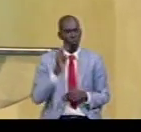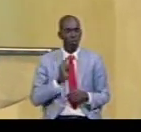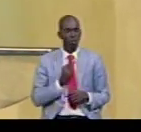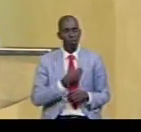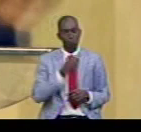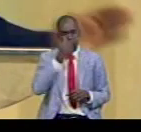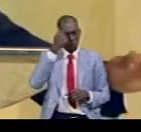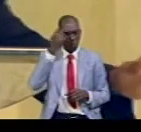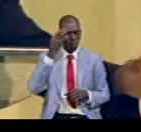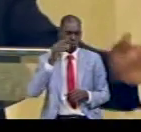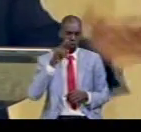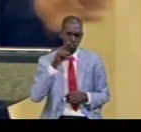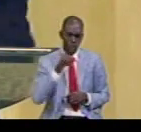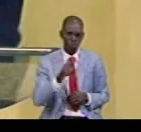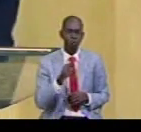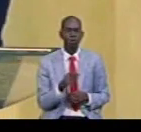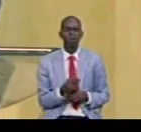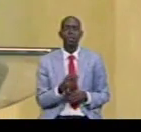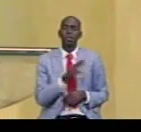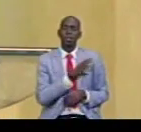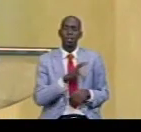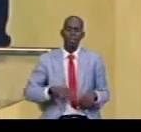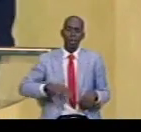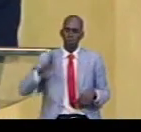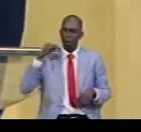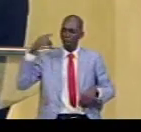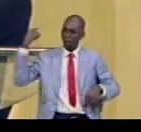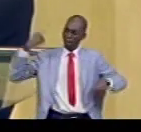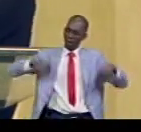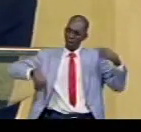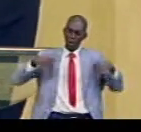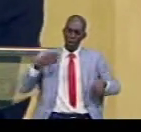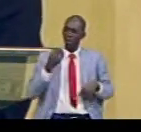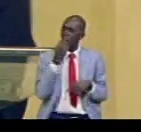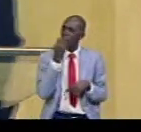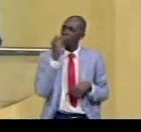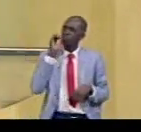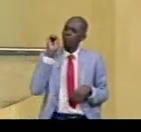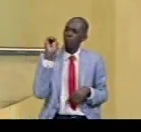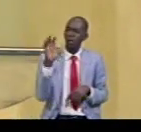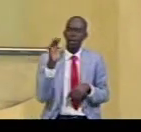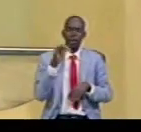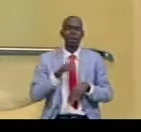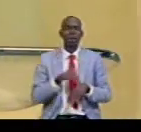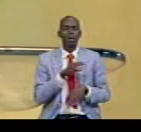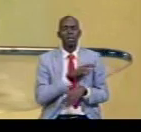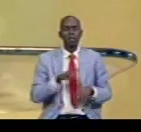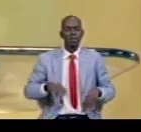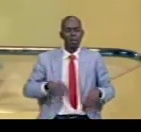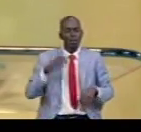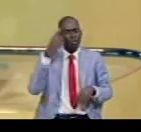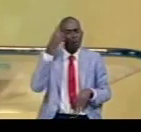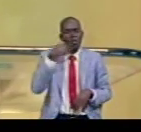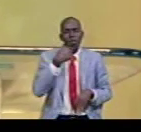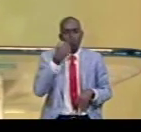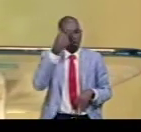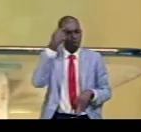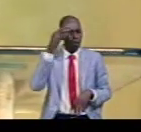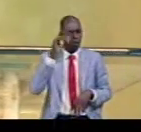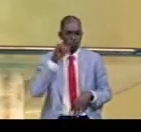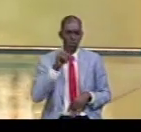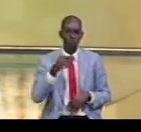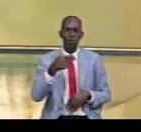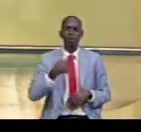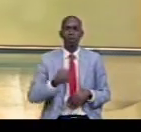smitten, he was beaten, he was wounded, he was bruised. Praise him for shedding his own blood. Praise him this morning